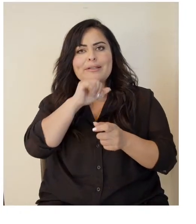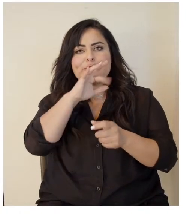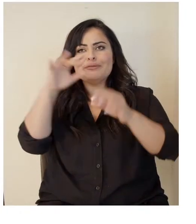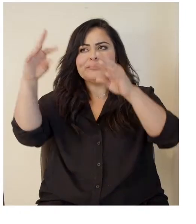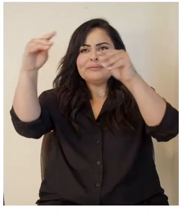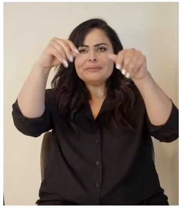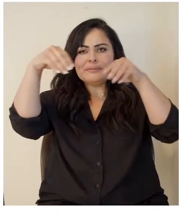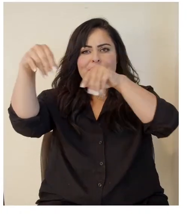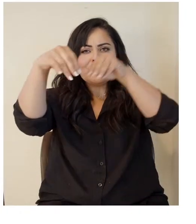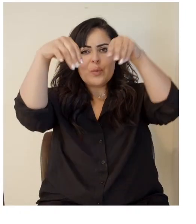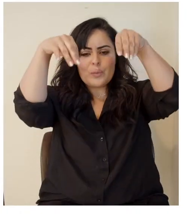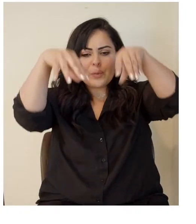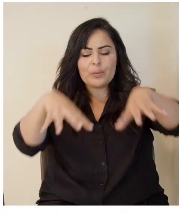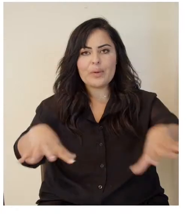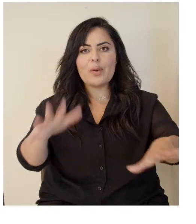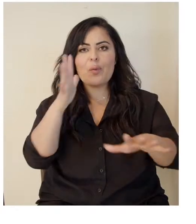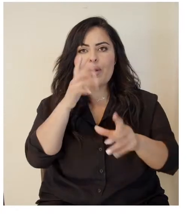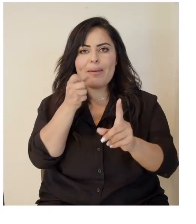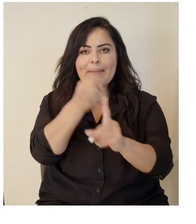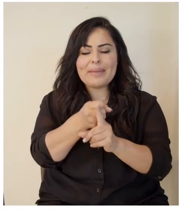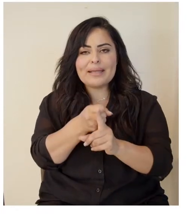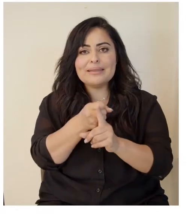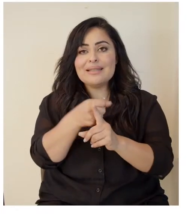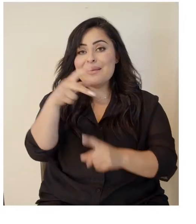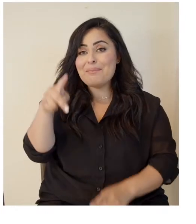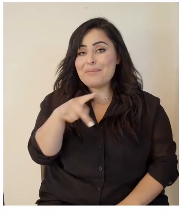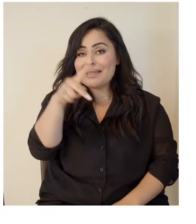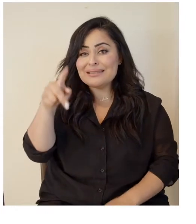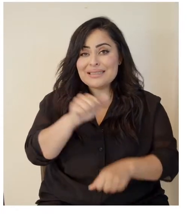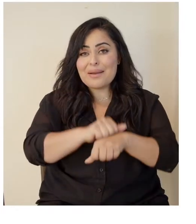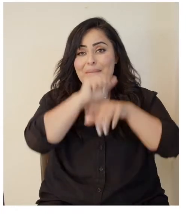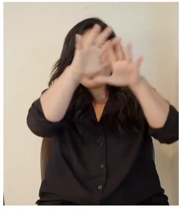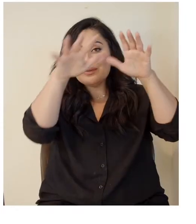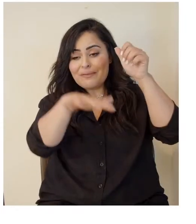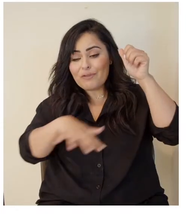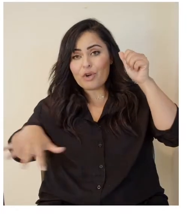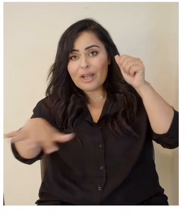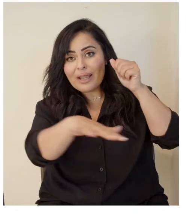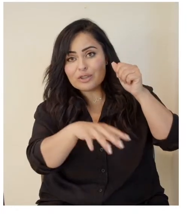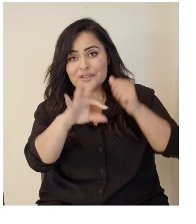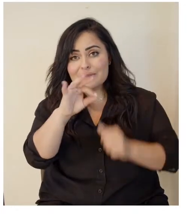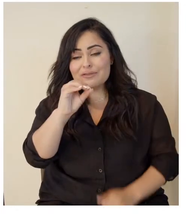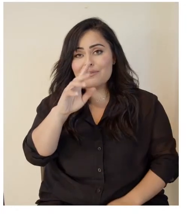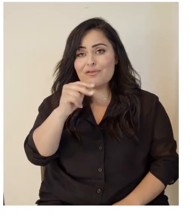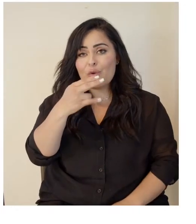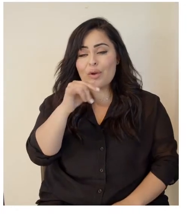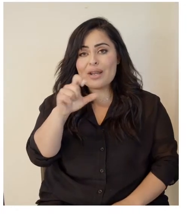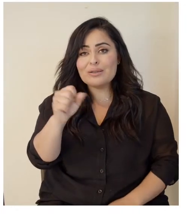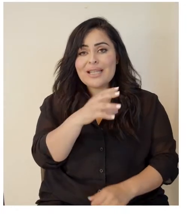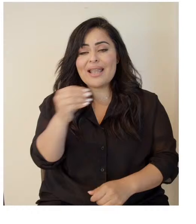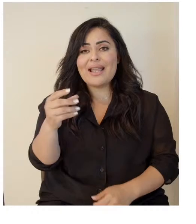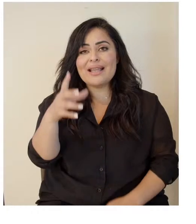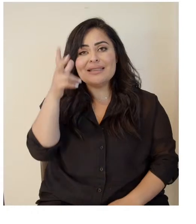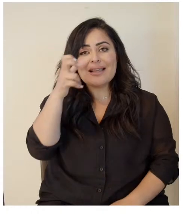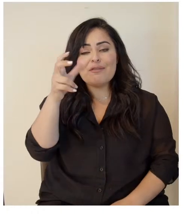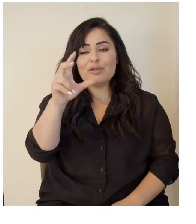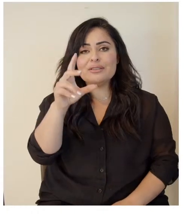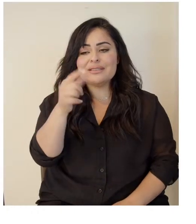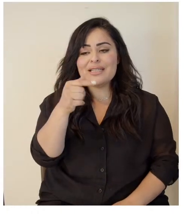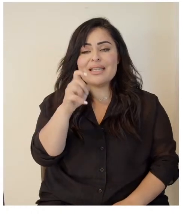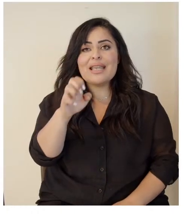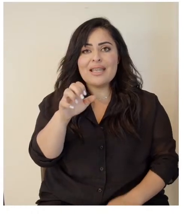greatest impact. Currently, the greatest impact is along the Pasadena foothills from Altadena up at the Devil's Gate Reservoir and all the way over to